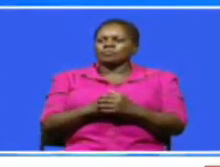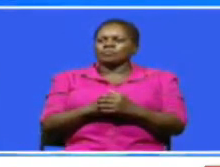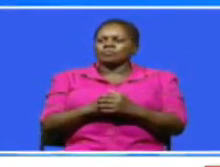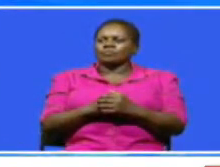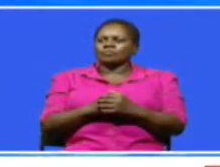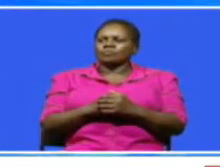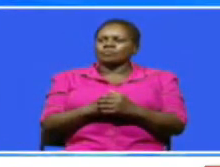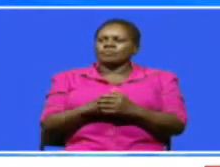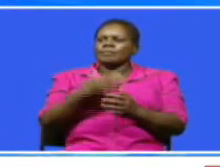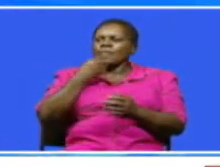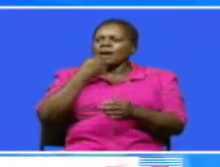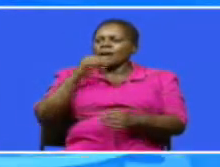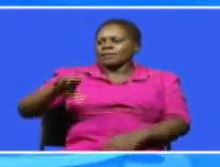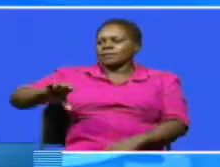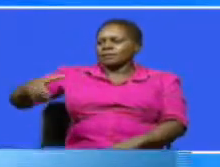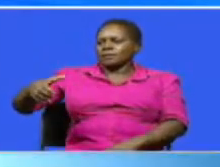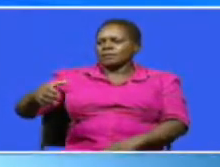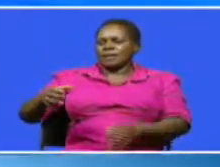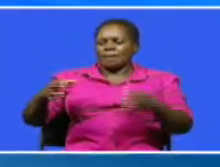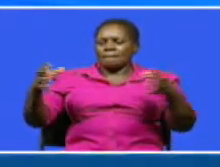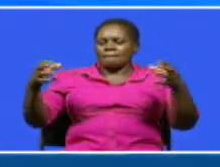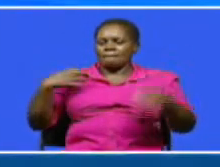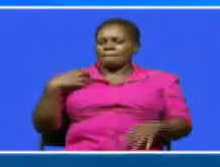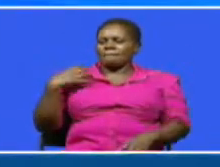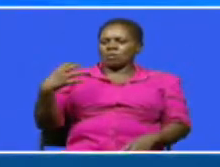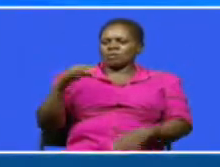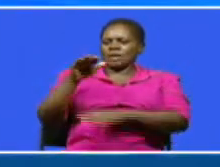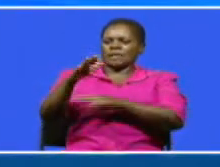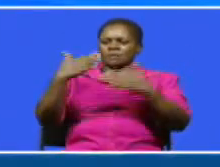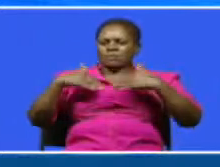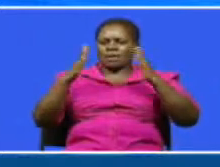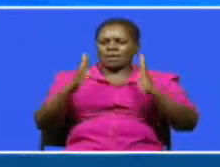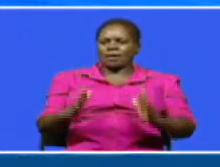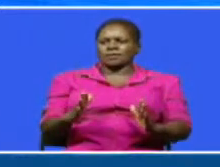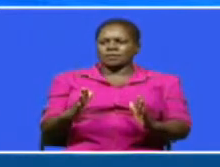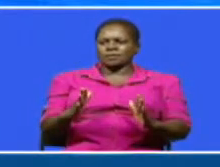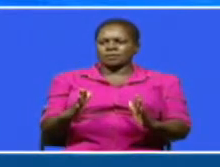Away from that, Manchester City boss Pep Guardiola urges his players to